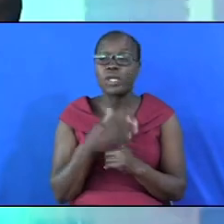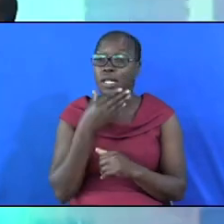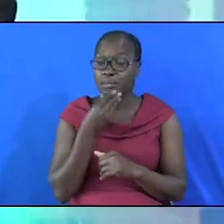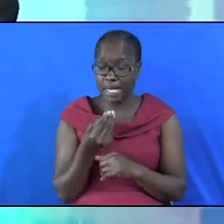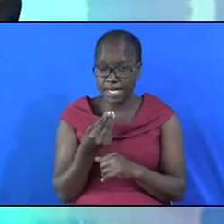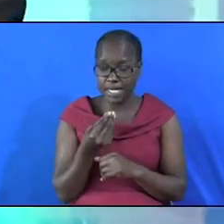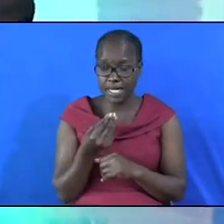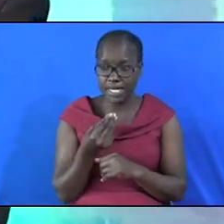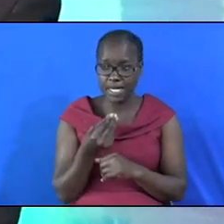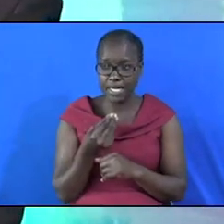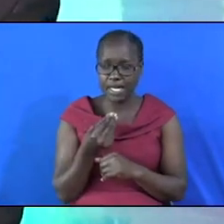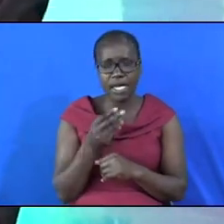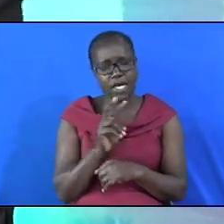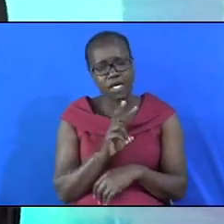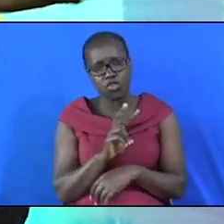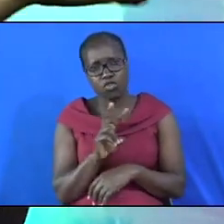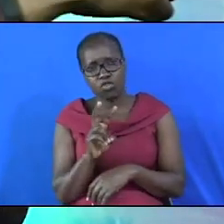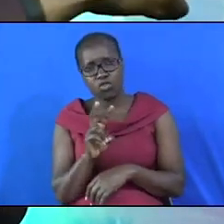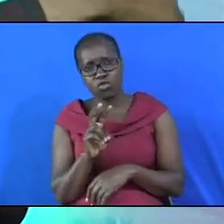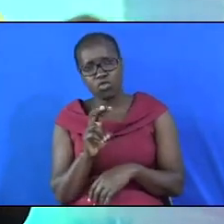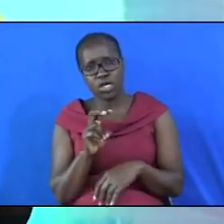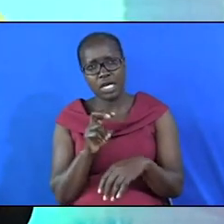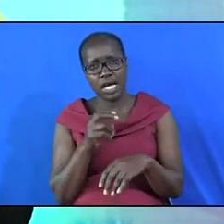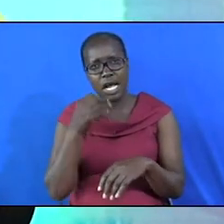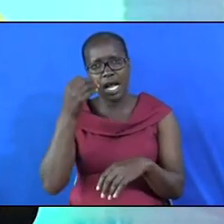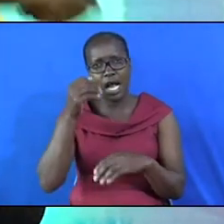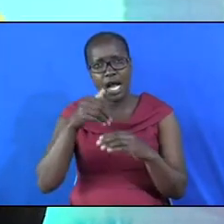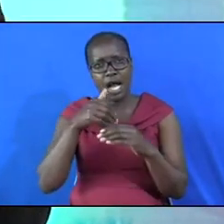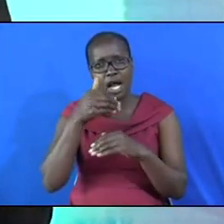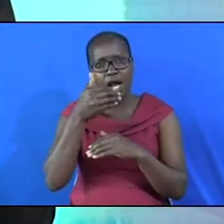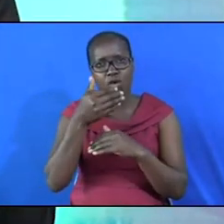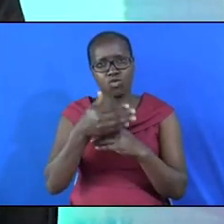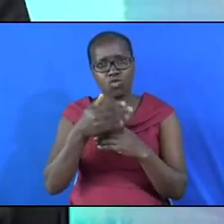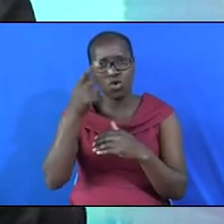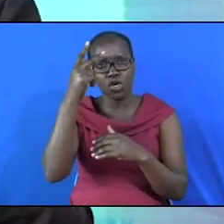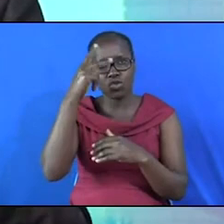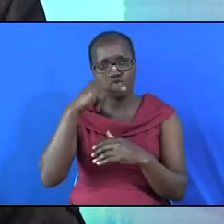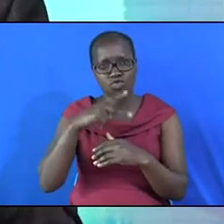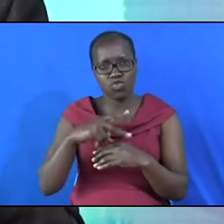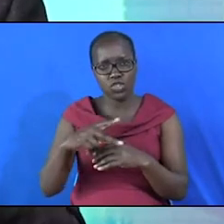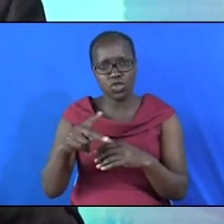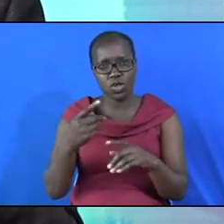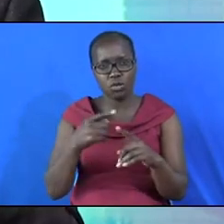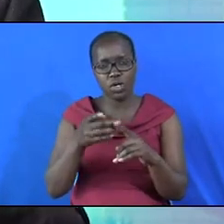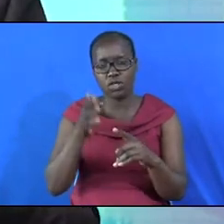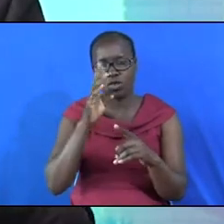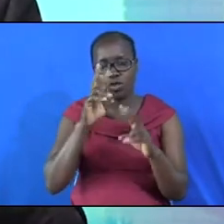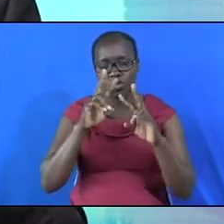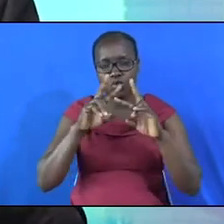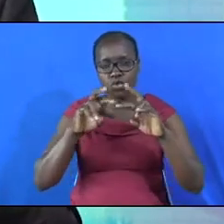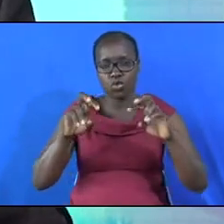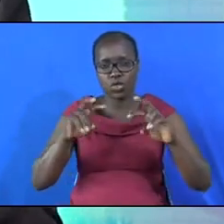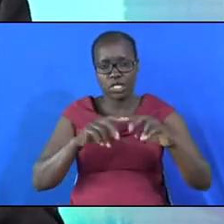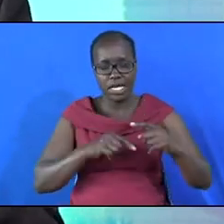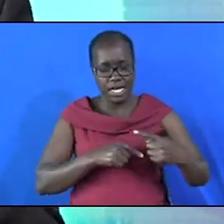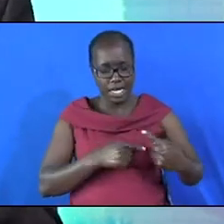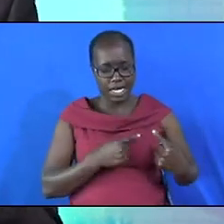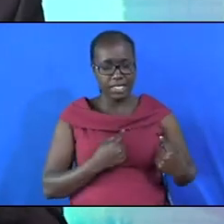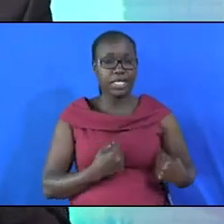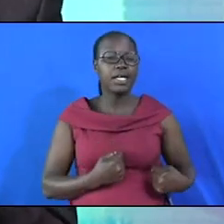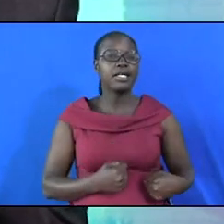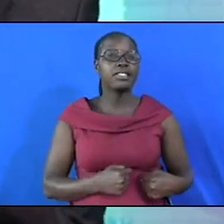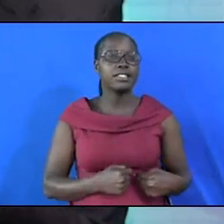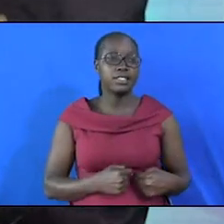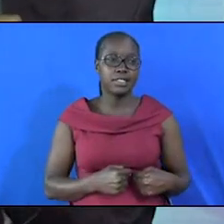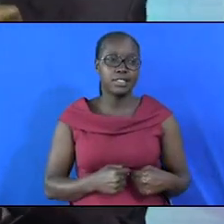Men look at outward appearance, but God looks at the heart. Now, you didn't get that, so let me bring it